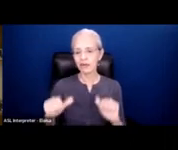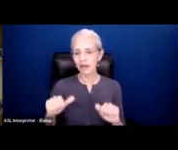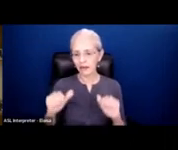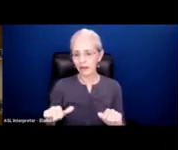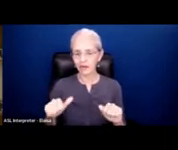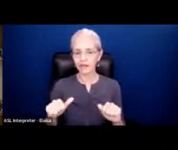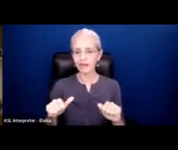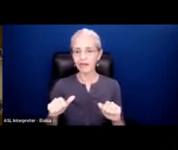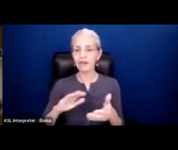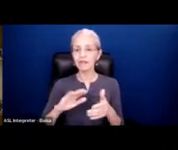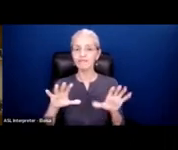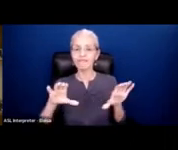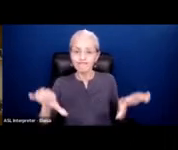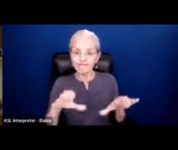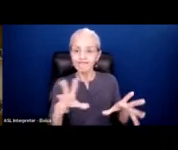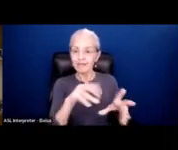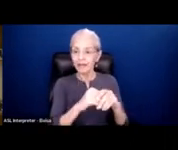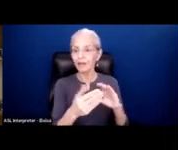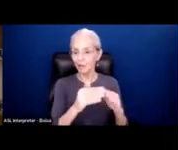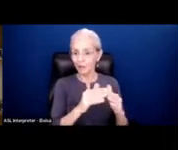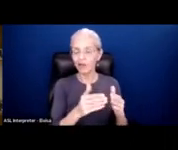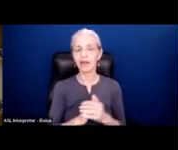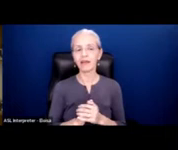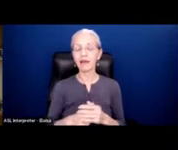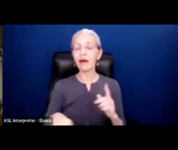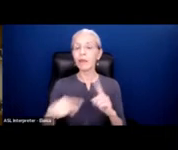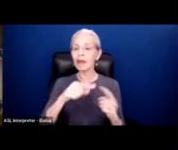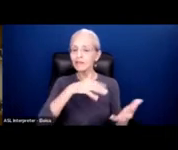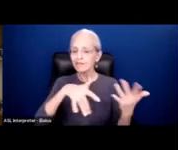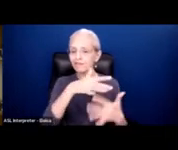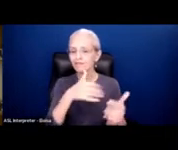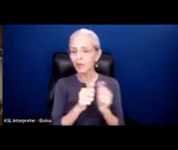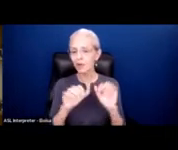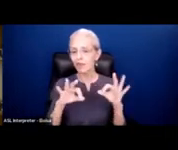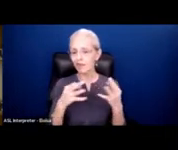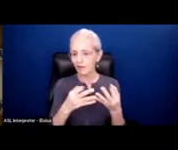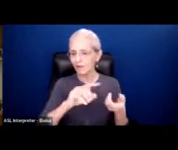being active in the community and interacting with friends and family.